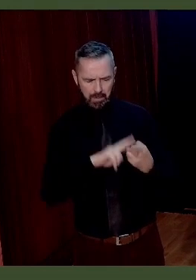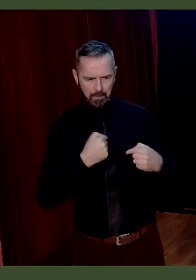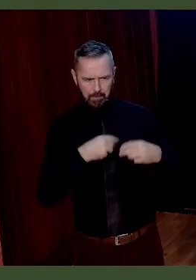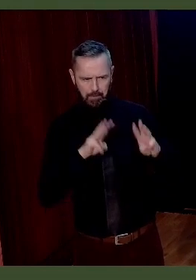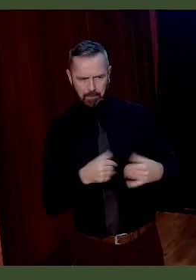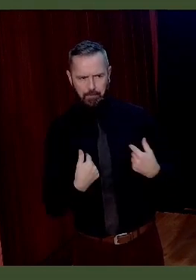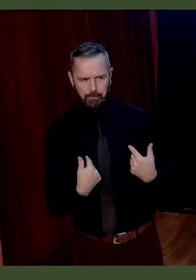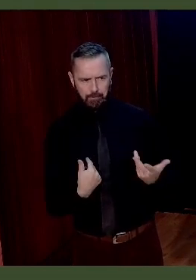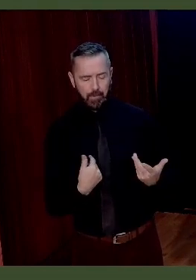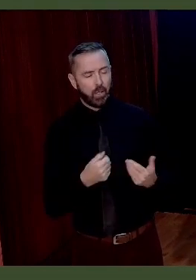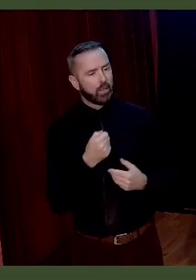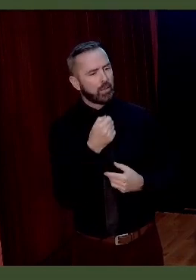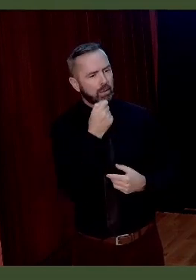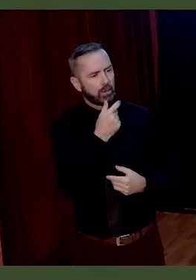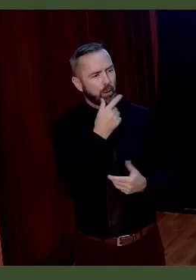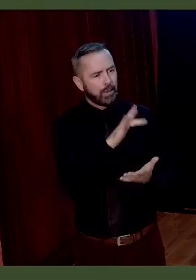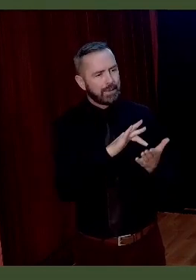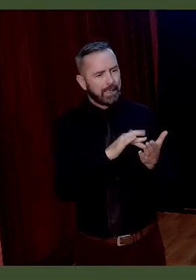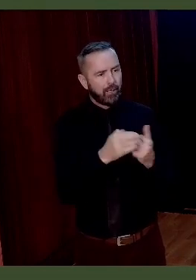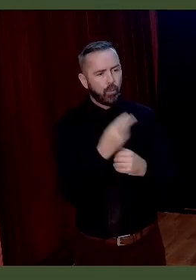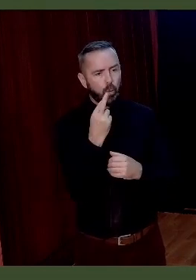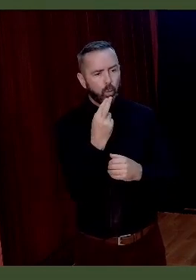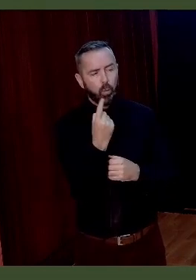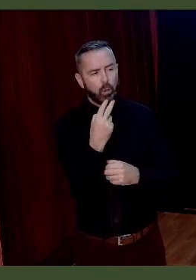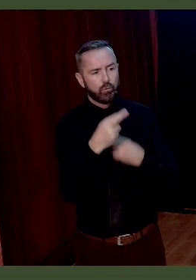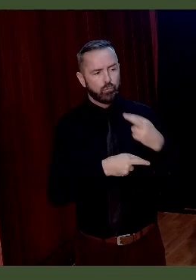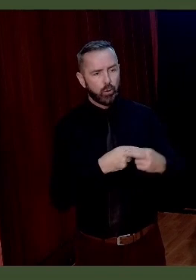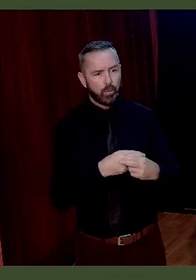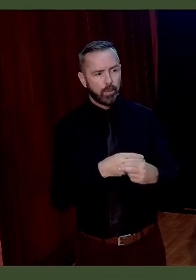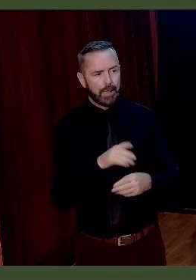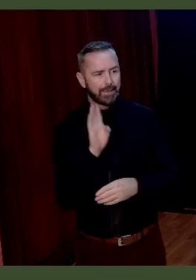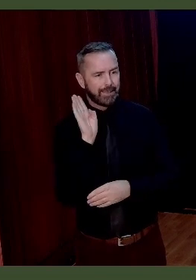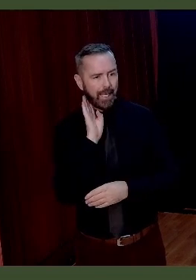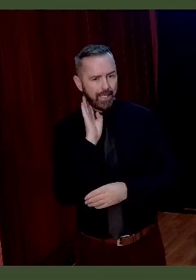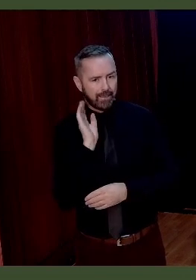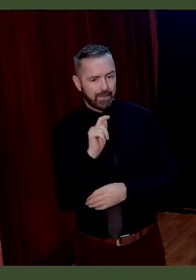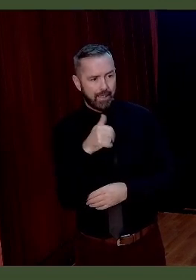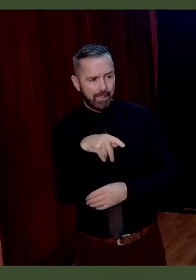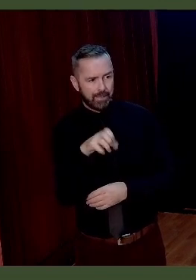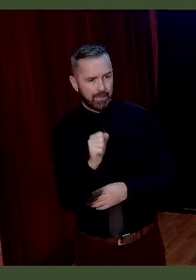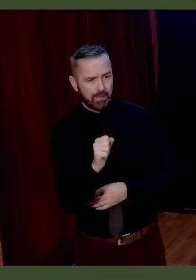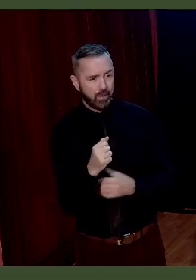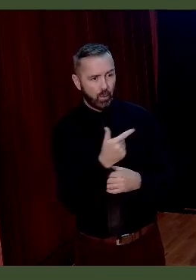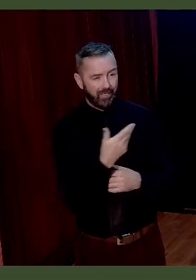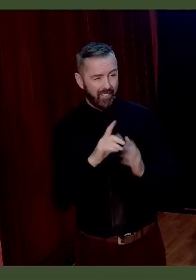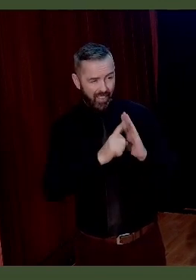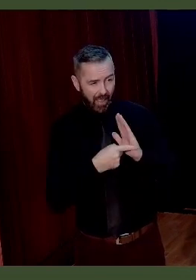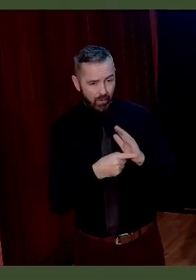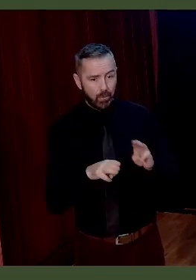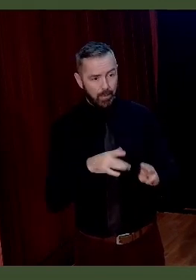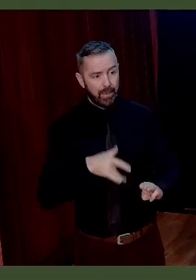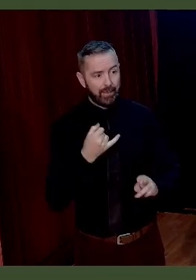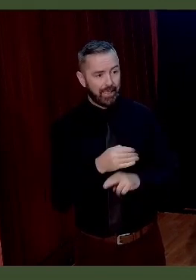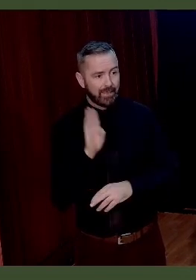that, quite simply, Dublin is a city of one-room tenements. There were 25,800 families in tenements, but you